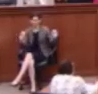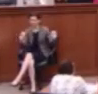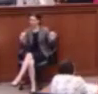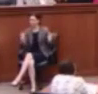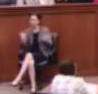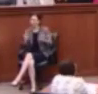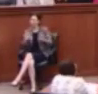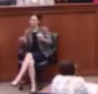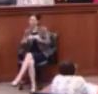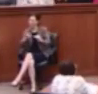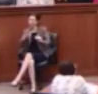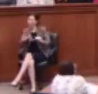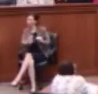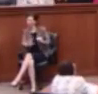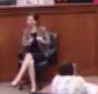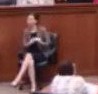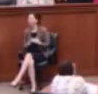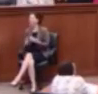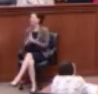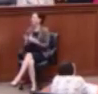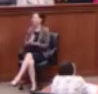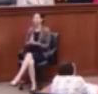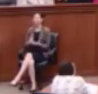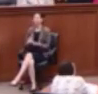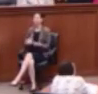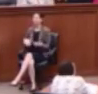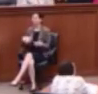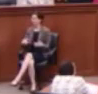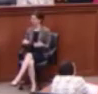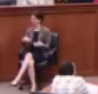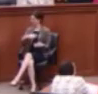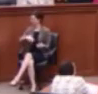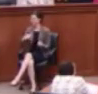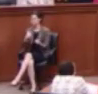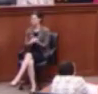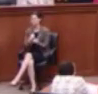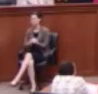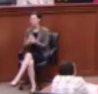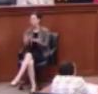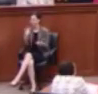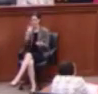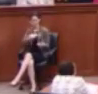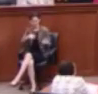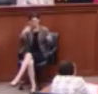just a side note. But anyway, it's very supportive, and I've seen great success.